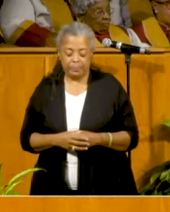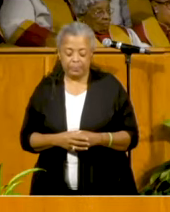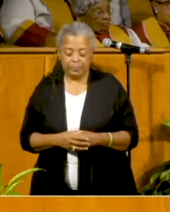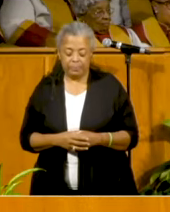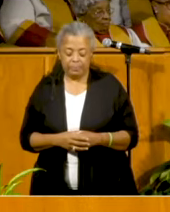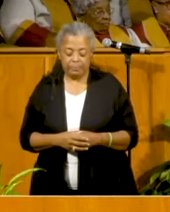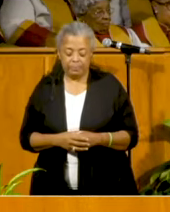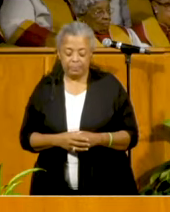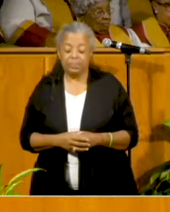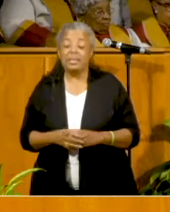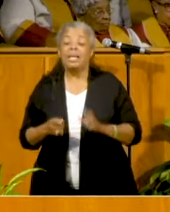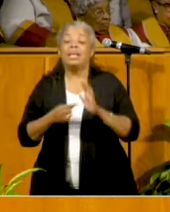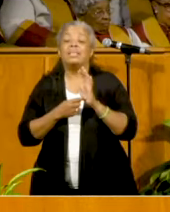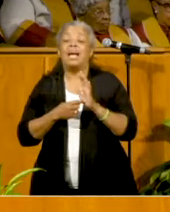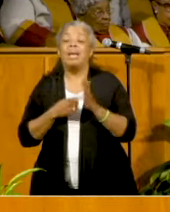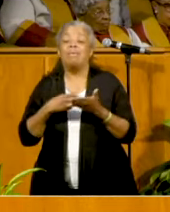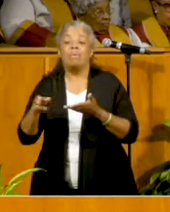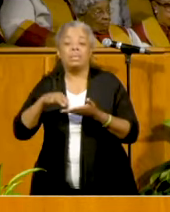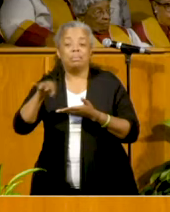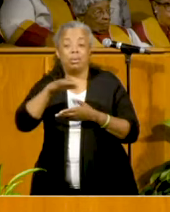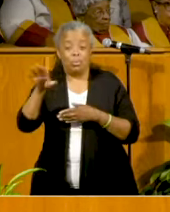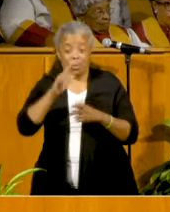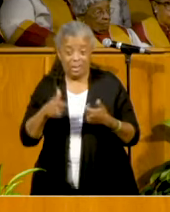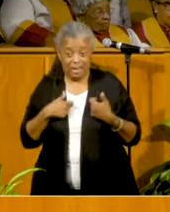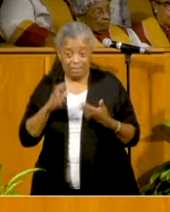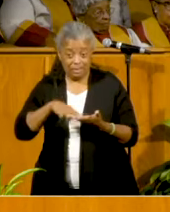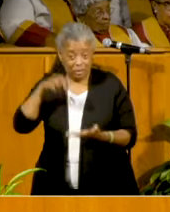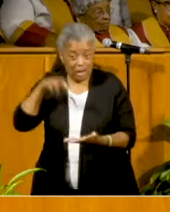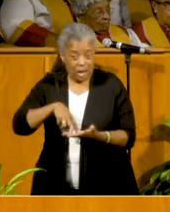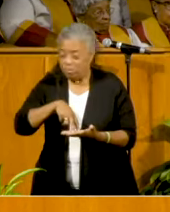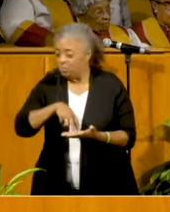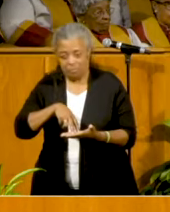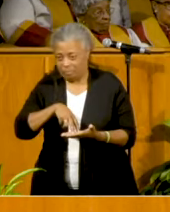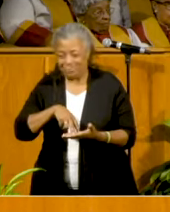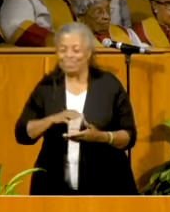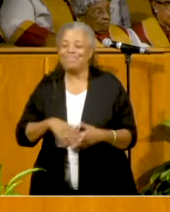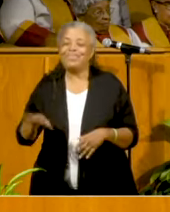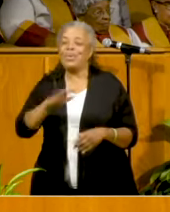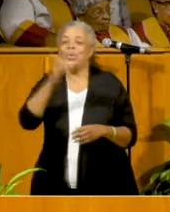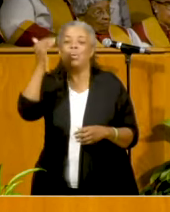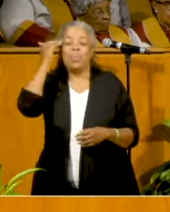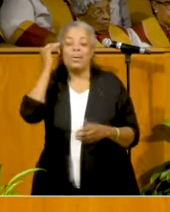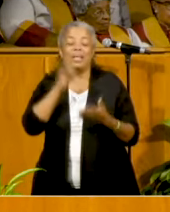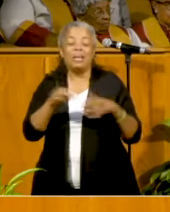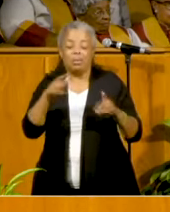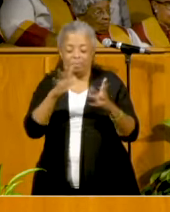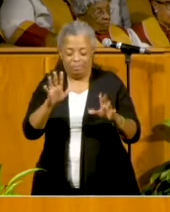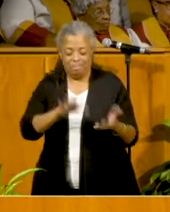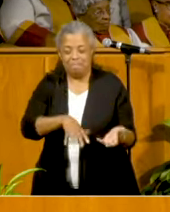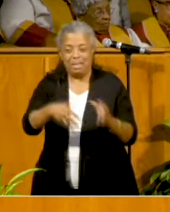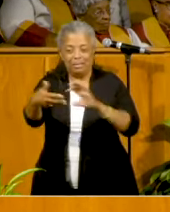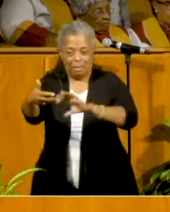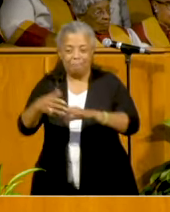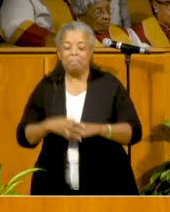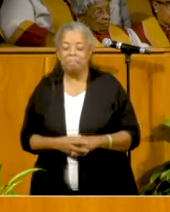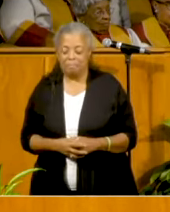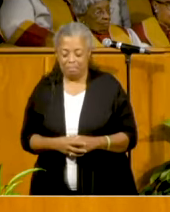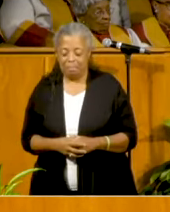The sign of the Holy Spirit in your life ain't your shout. It's your awareness you messed up.